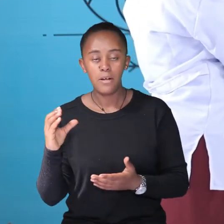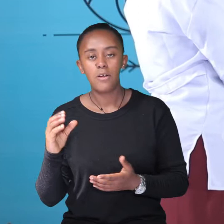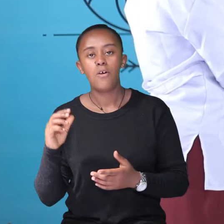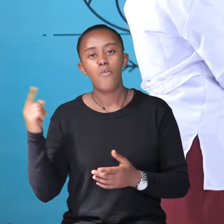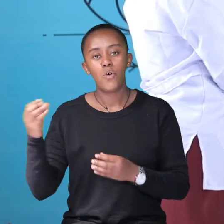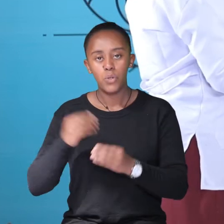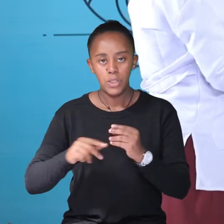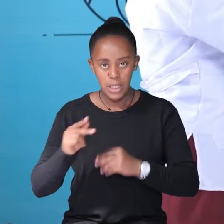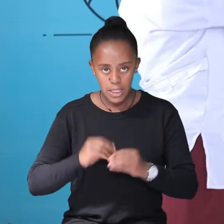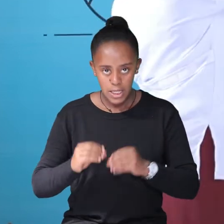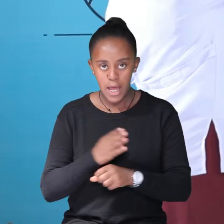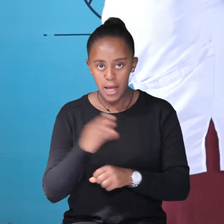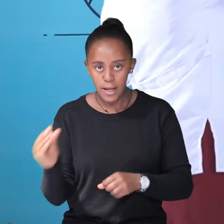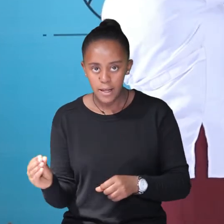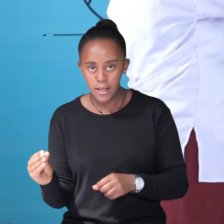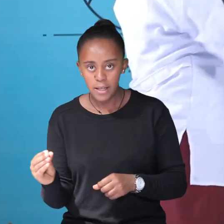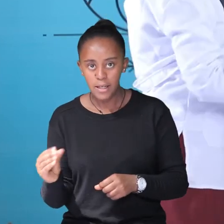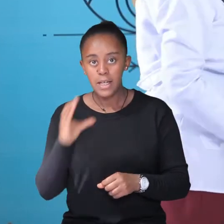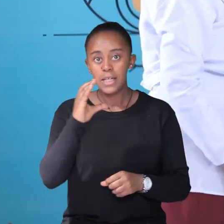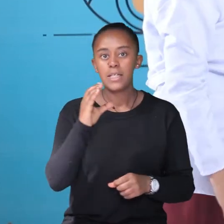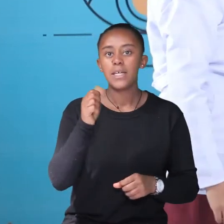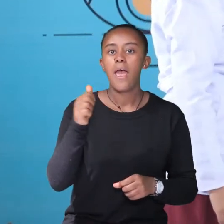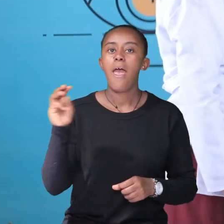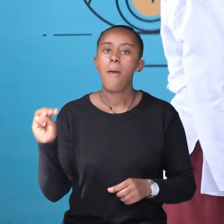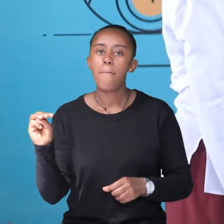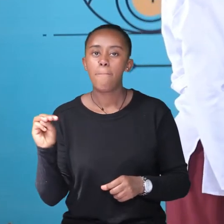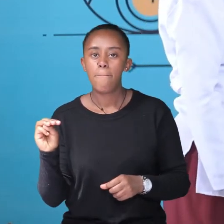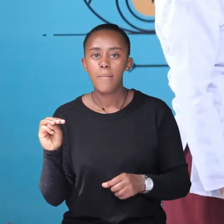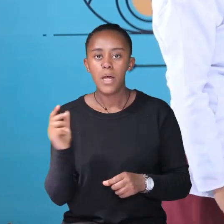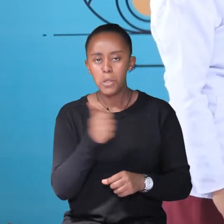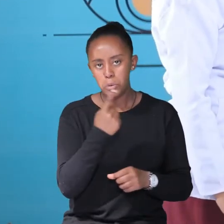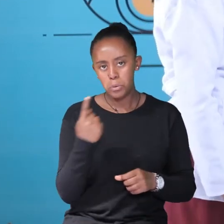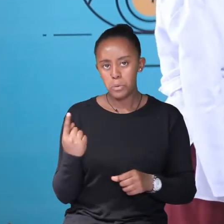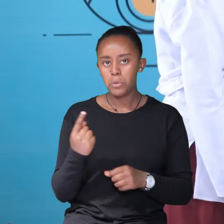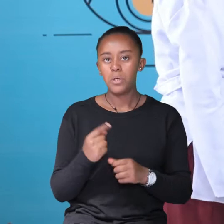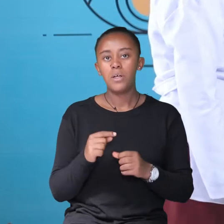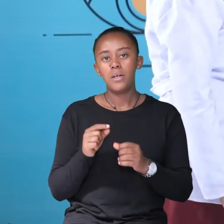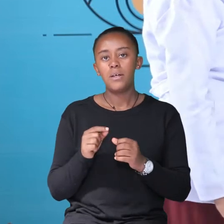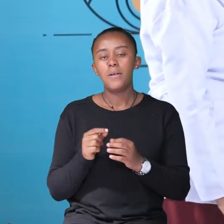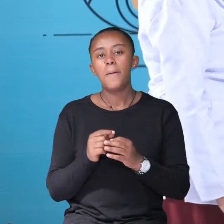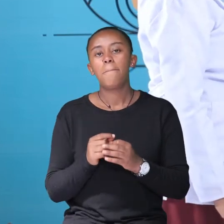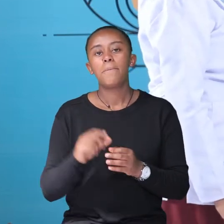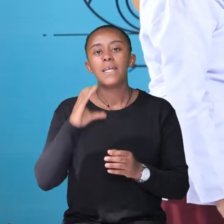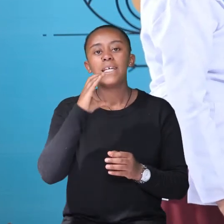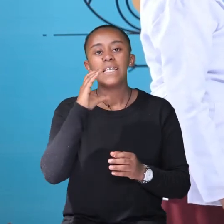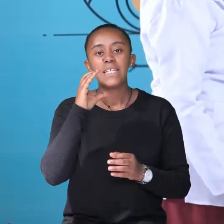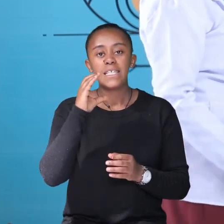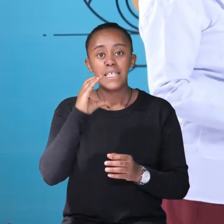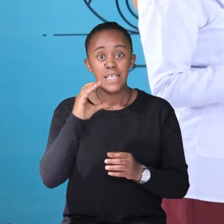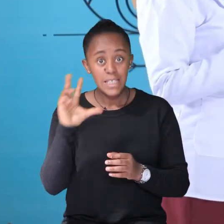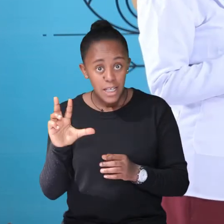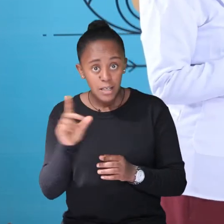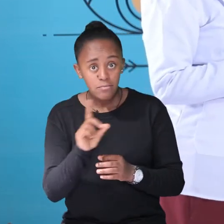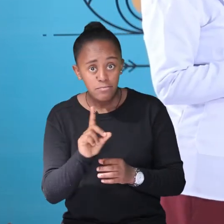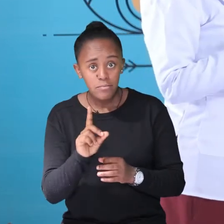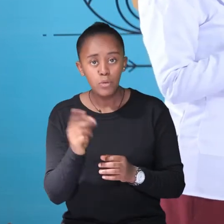photosynthesis, 4-carbon, and CAM. We will see each of them in brief. C3 photosynthesis occurs